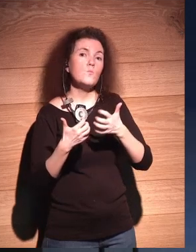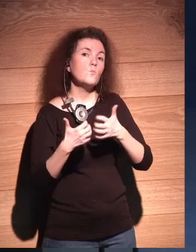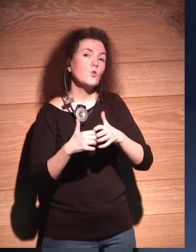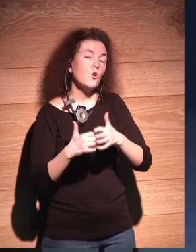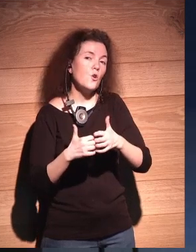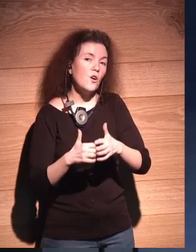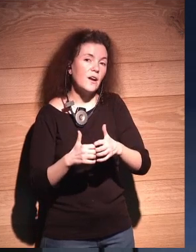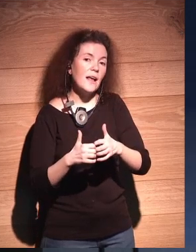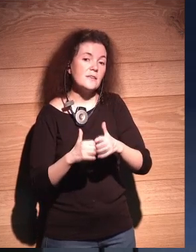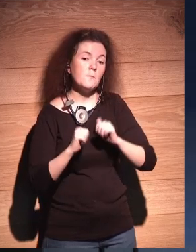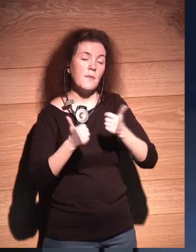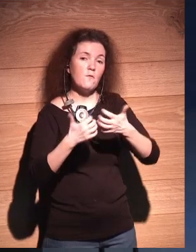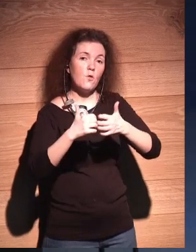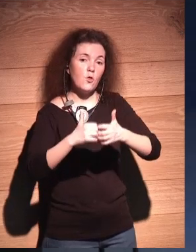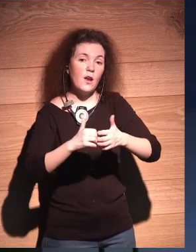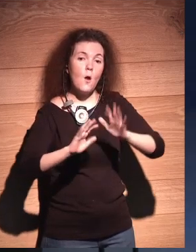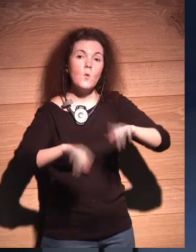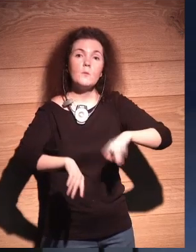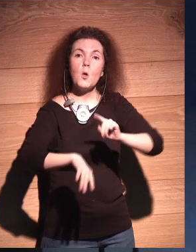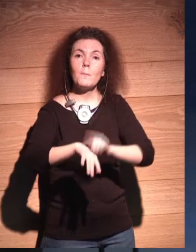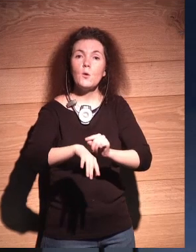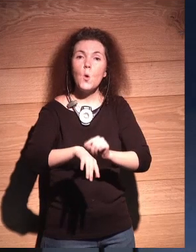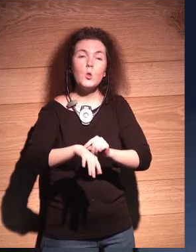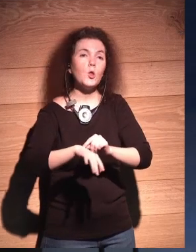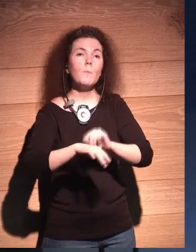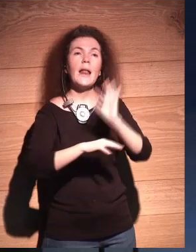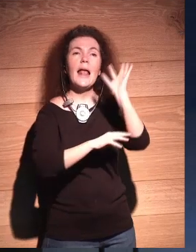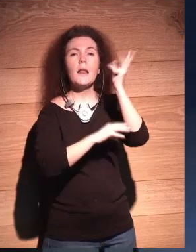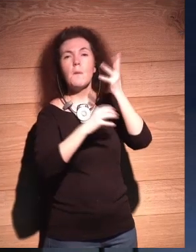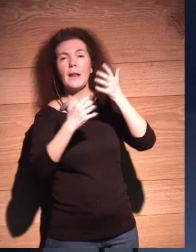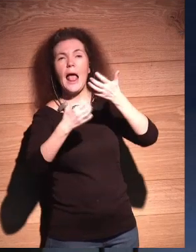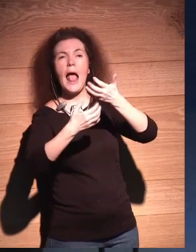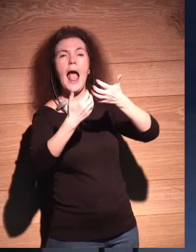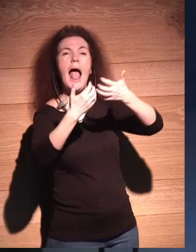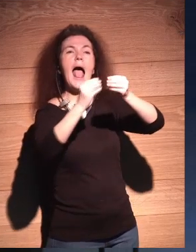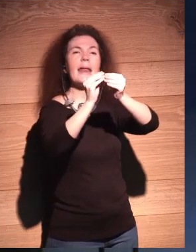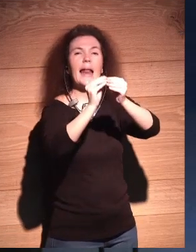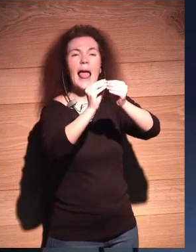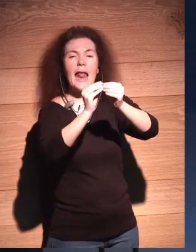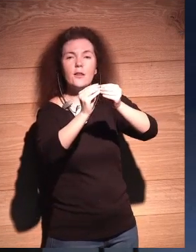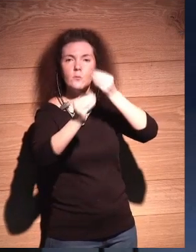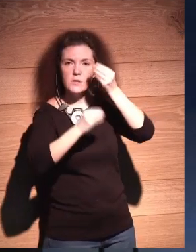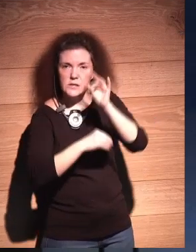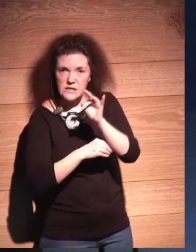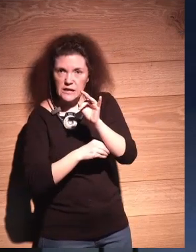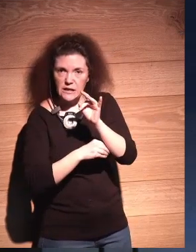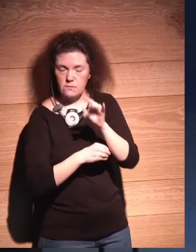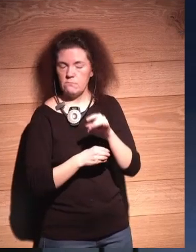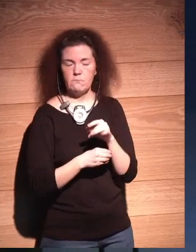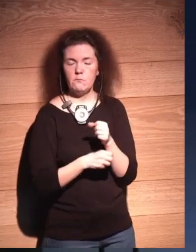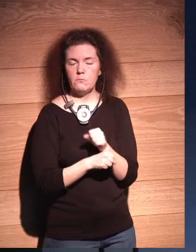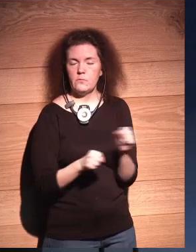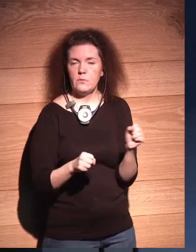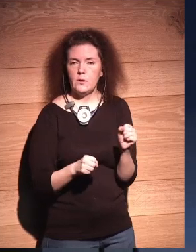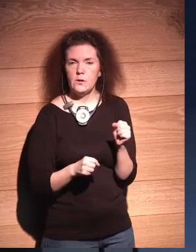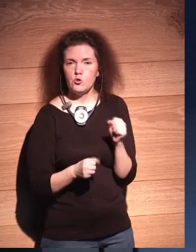climate. And if you think that's going to happen, you're out of your mind. You know, it's not happening. It's not